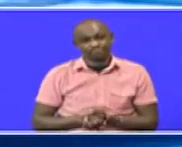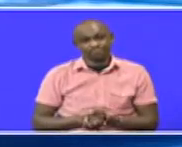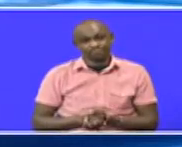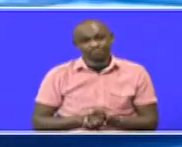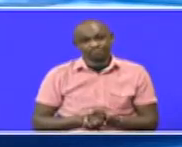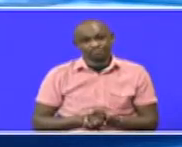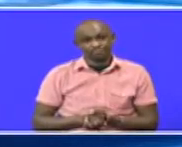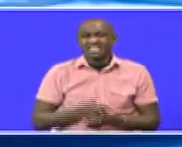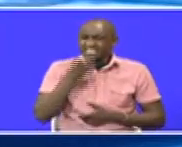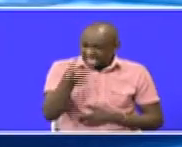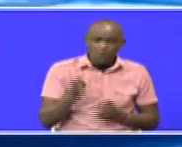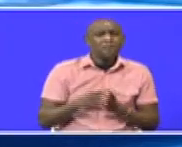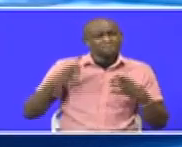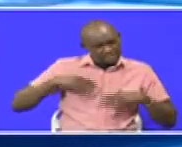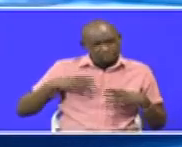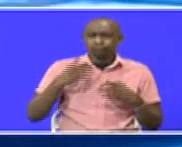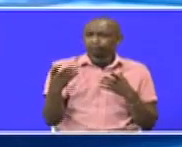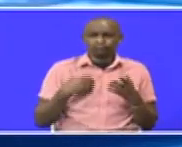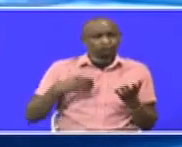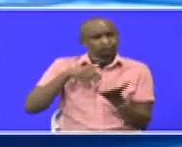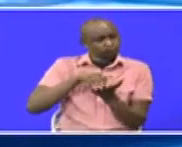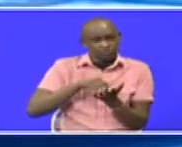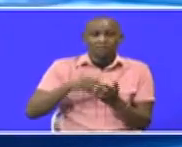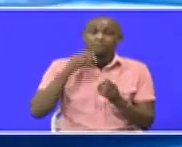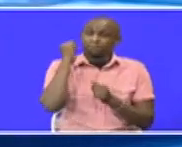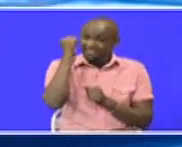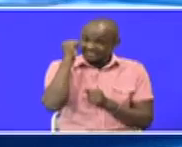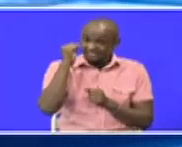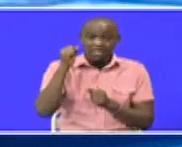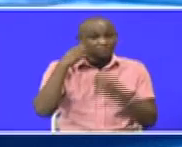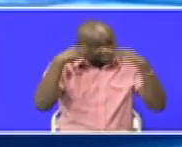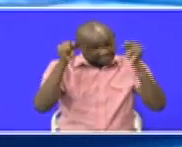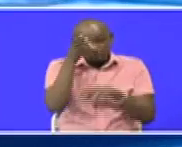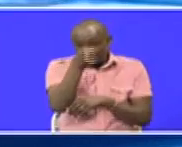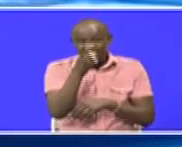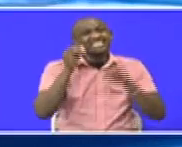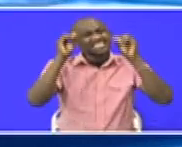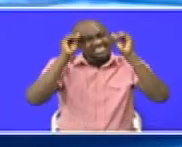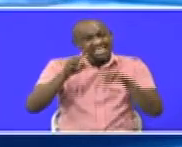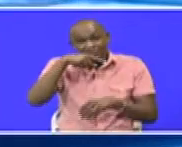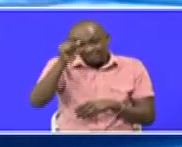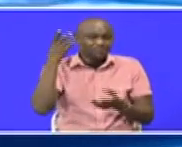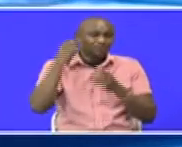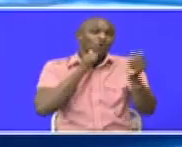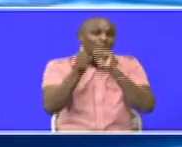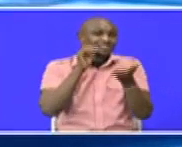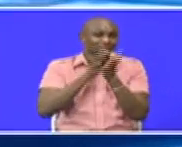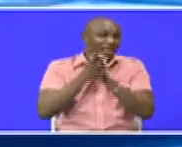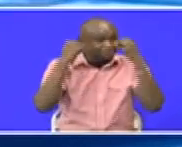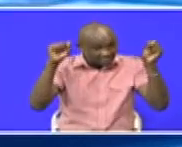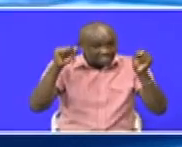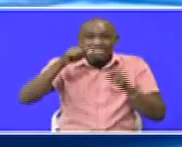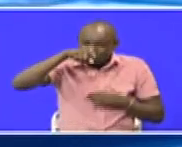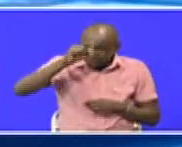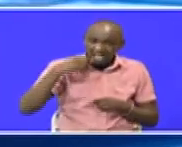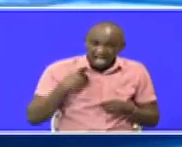Now, one of the most memorable personalities in the 2013 presidential race in Kenya was a teacher who took his campaign so lightly that he only